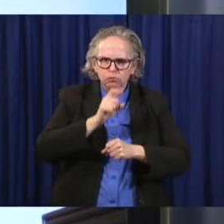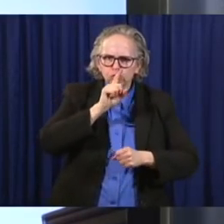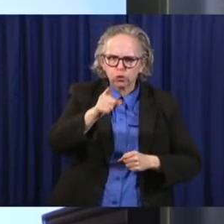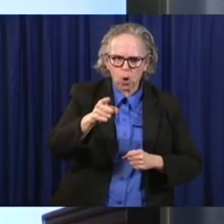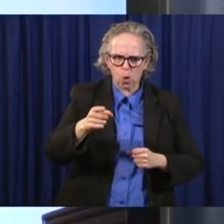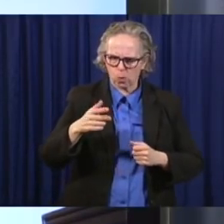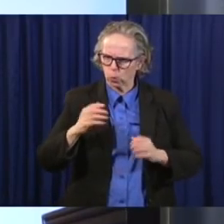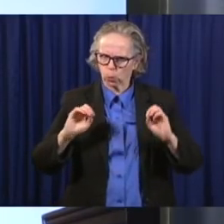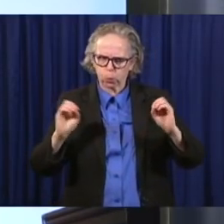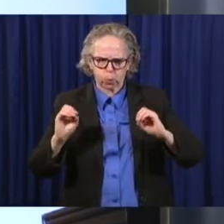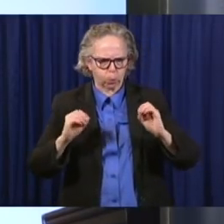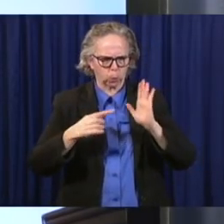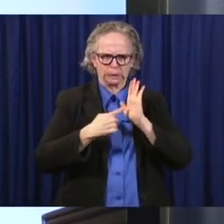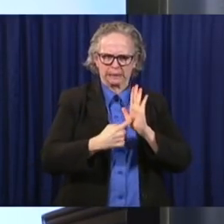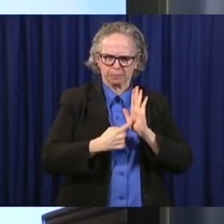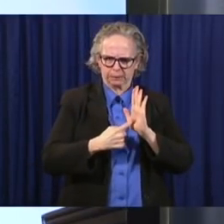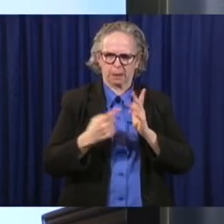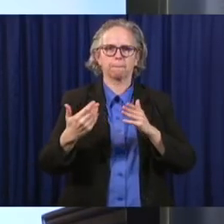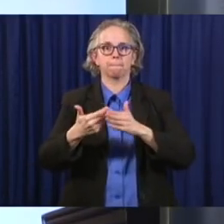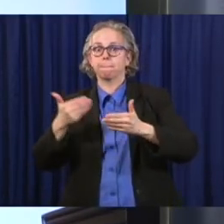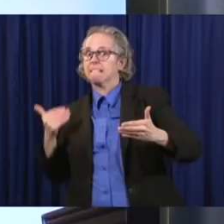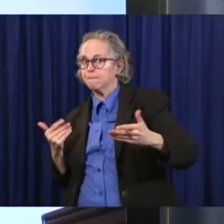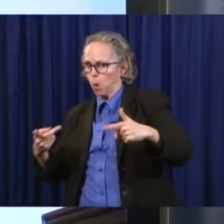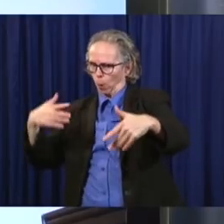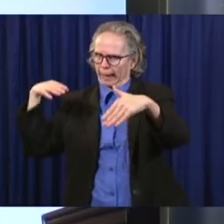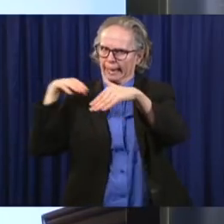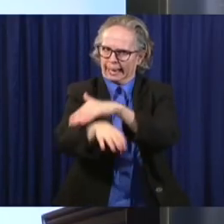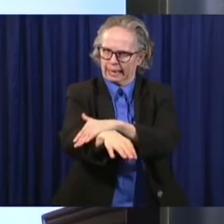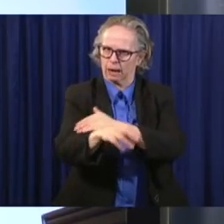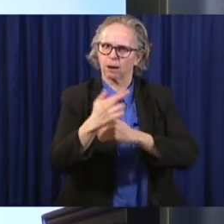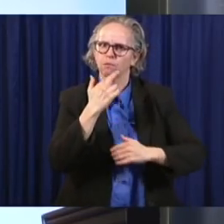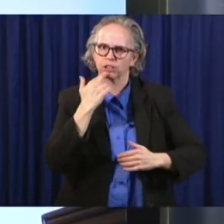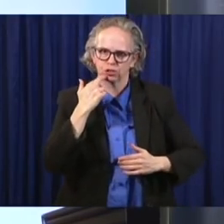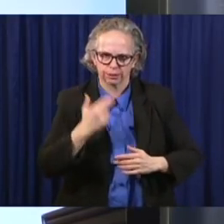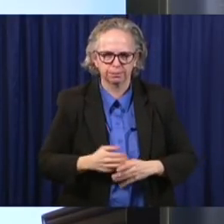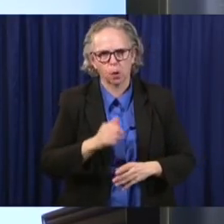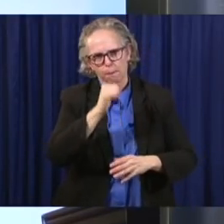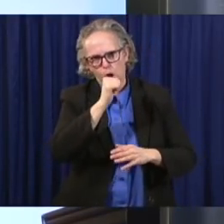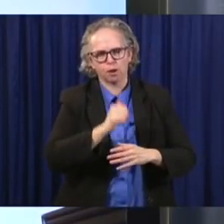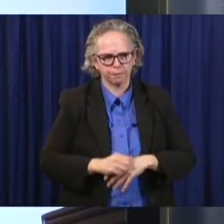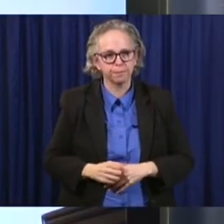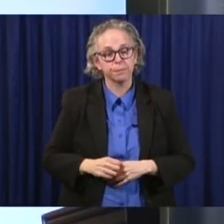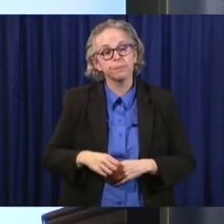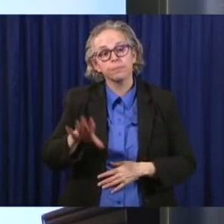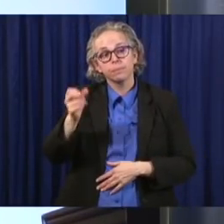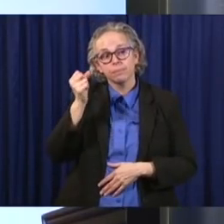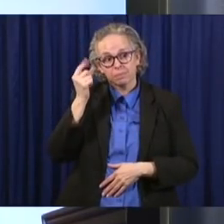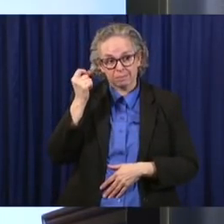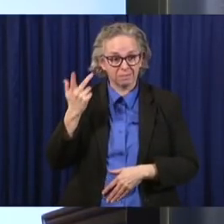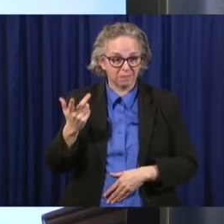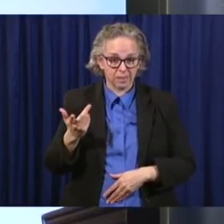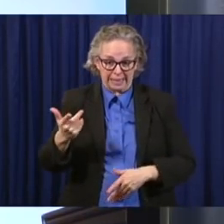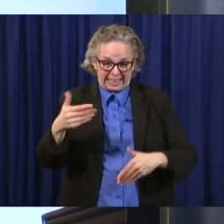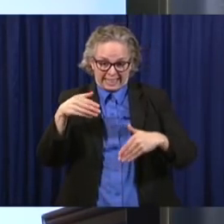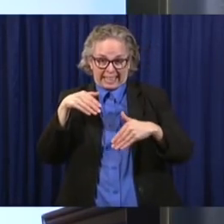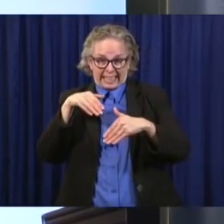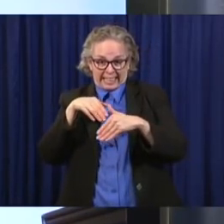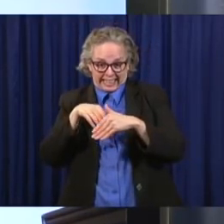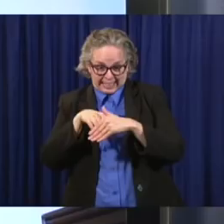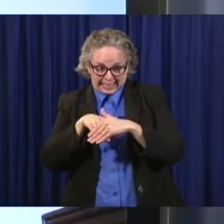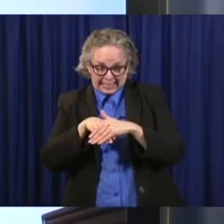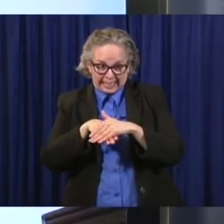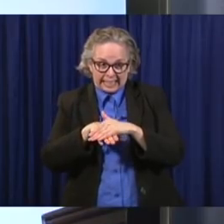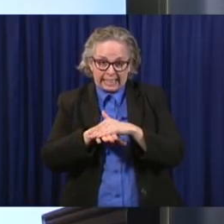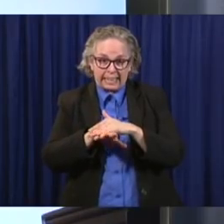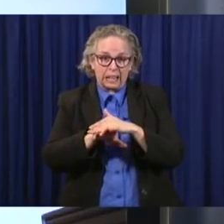Employees was also one of the areas that we tackled. And so as you're entering and experiencing these restaurants,